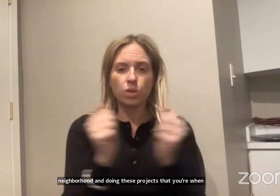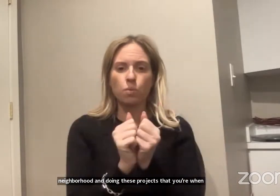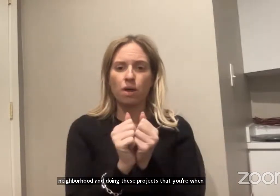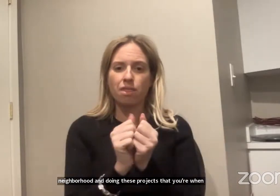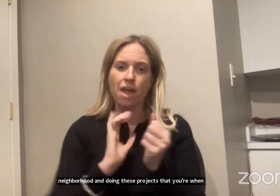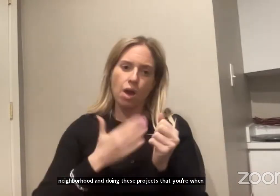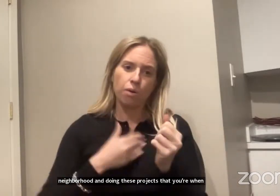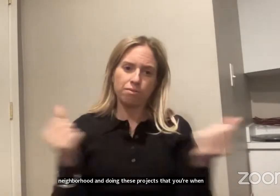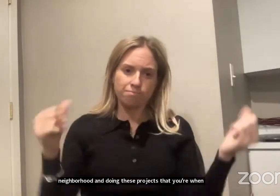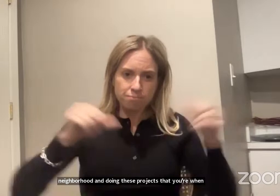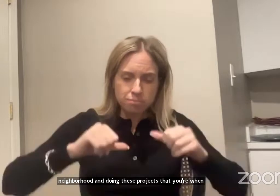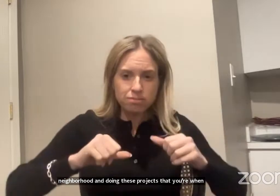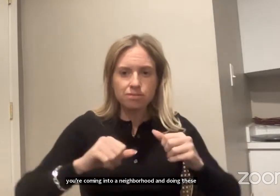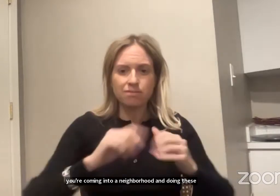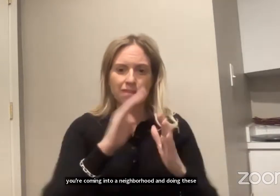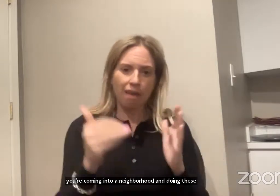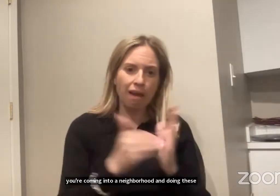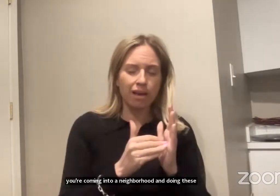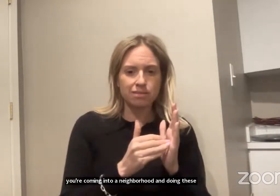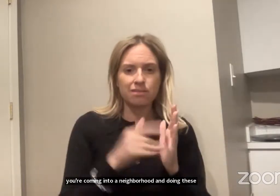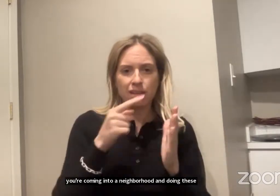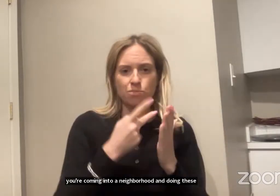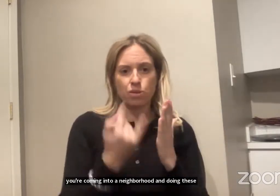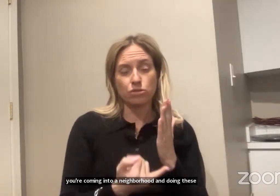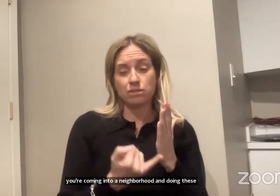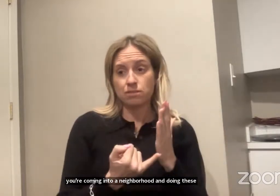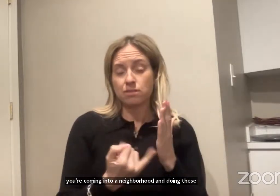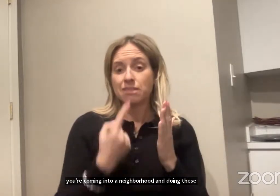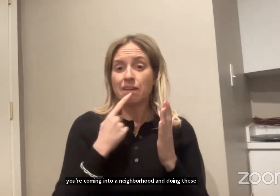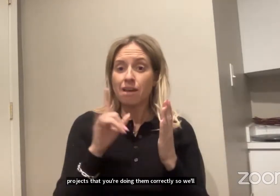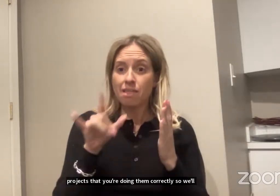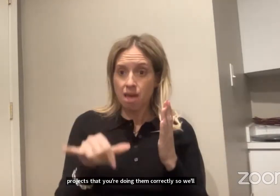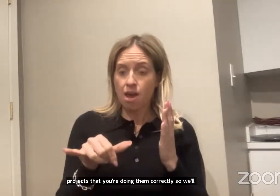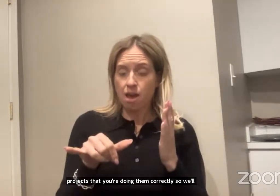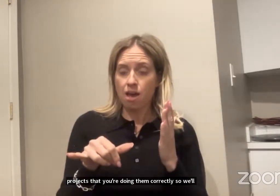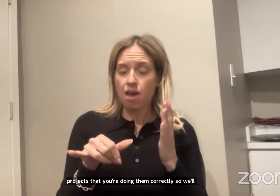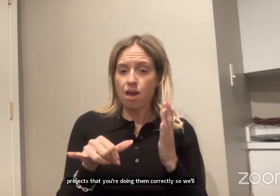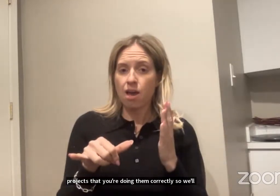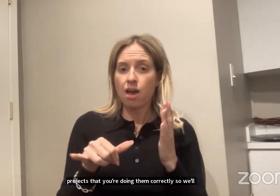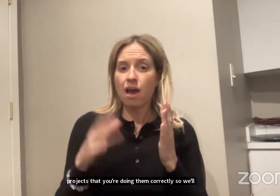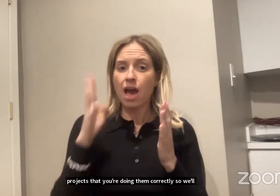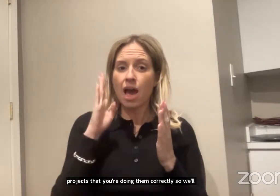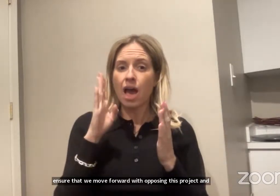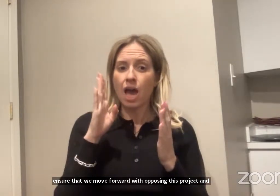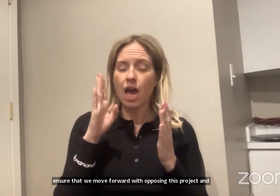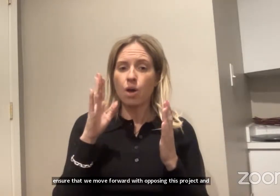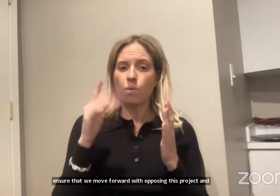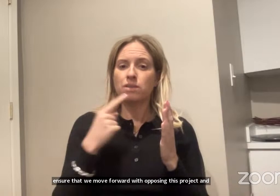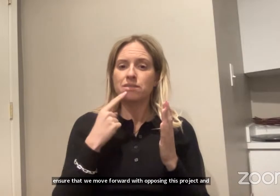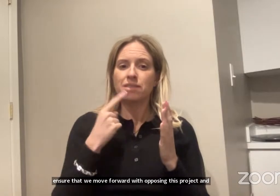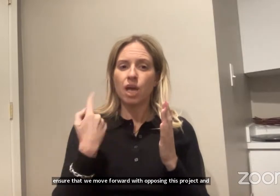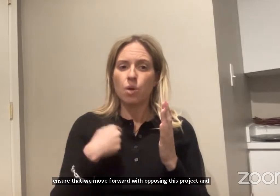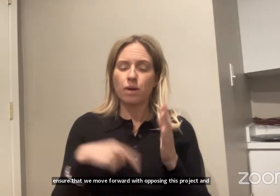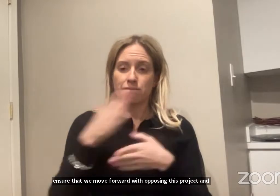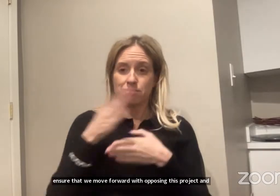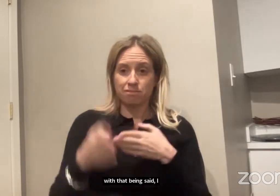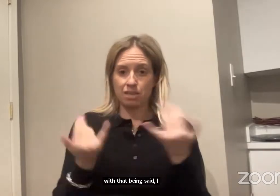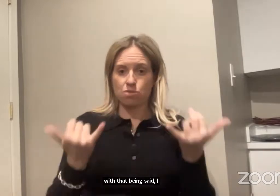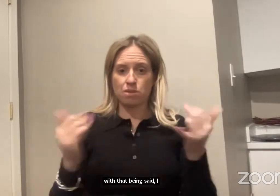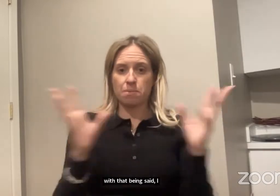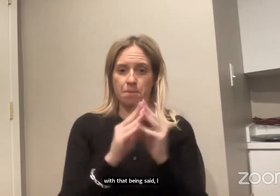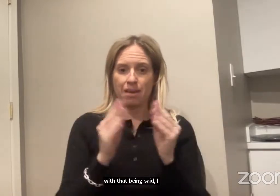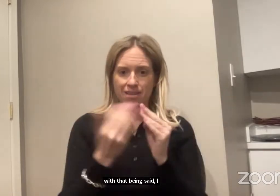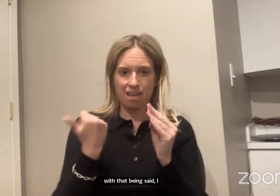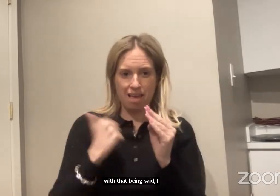this project. And with that being said, I make a motion. I move that we adjourn tonight's meeting. Are there